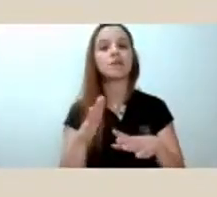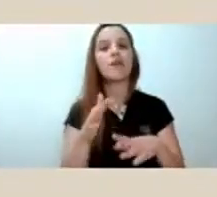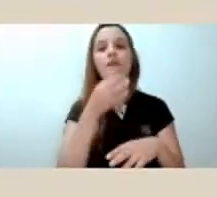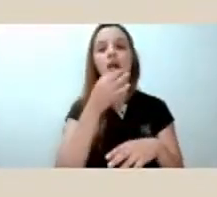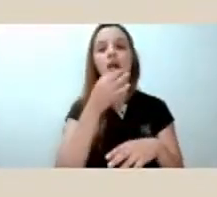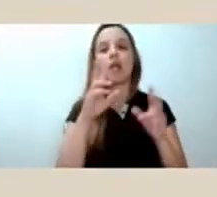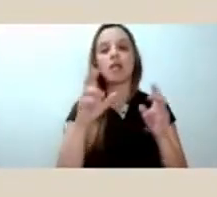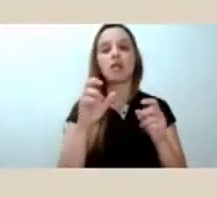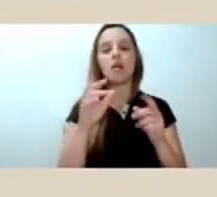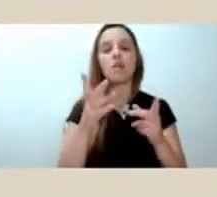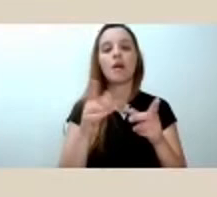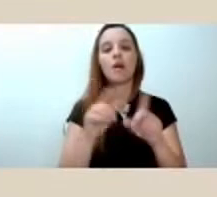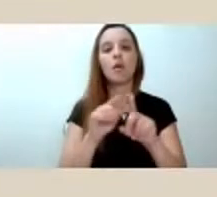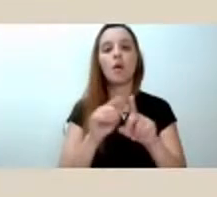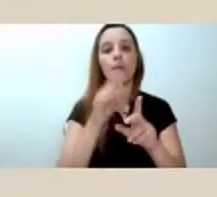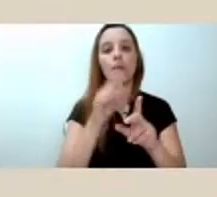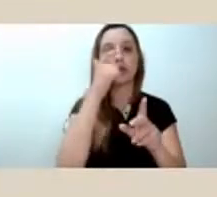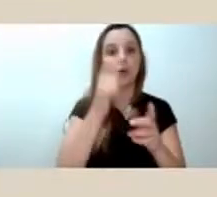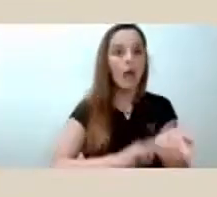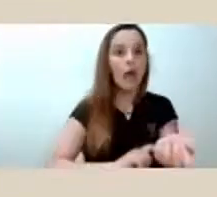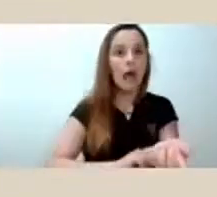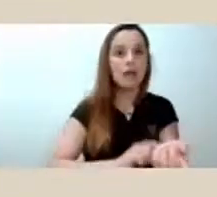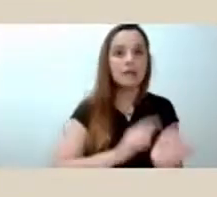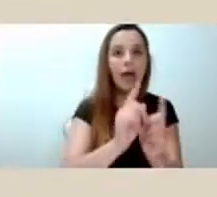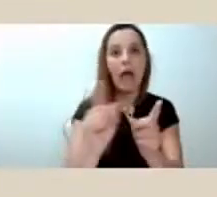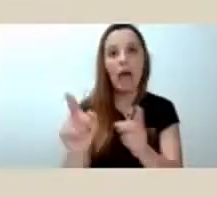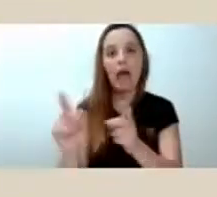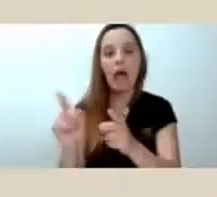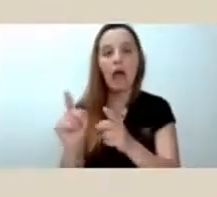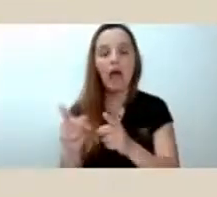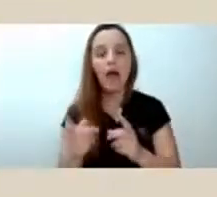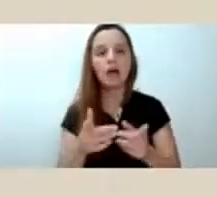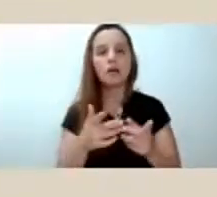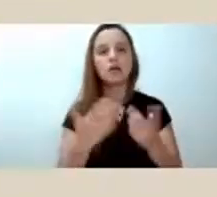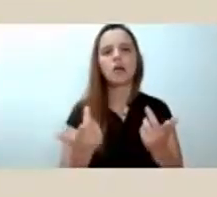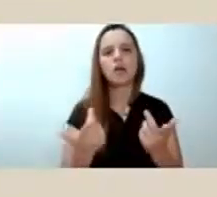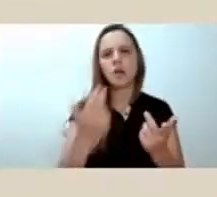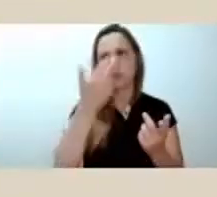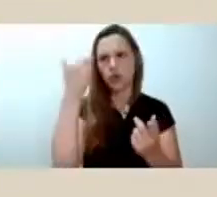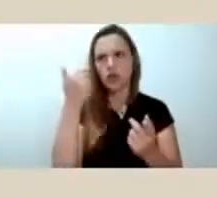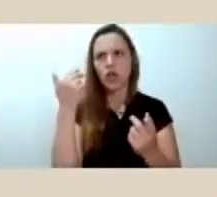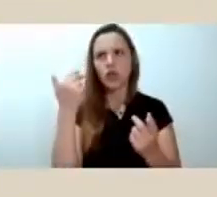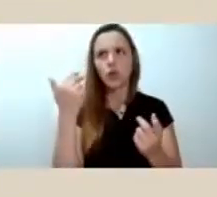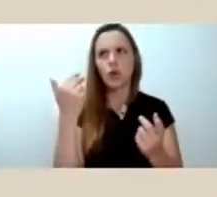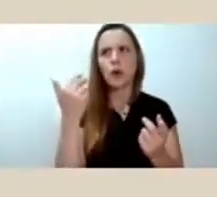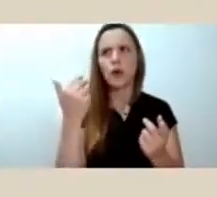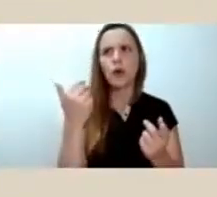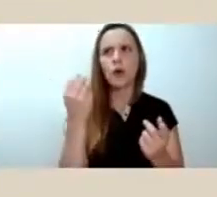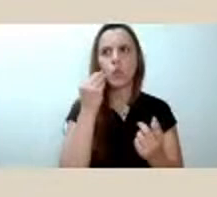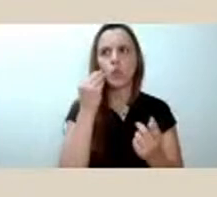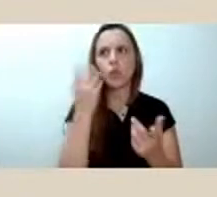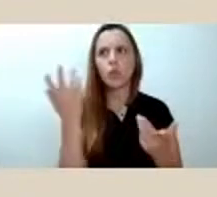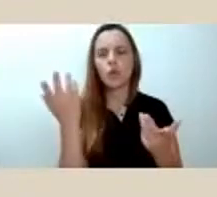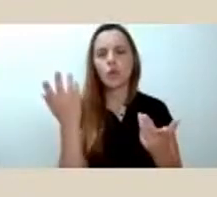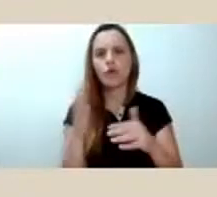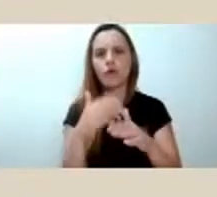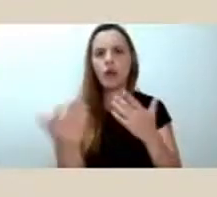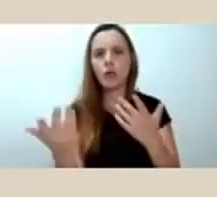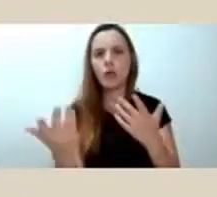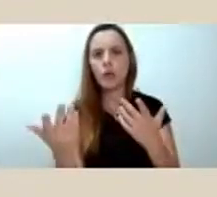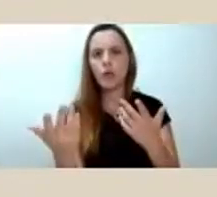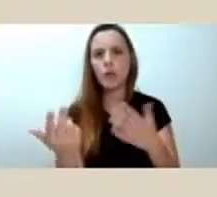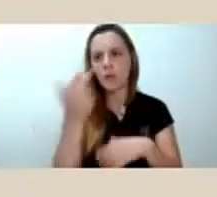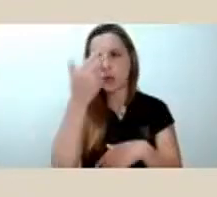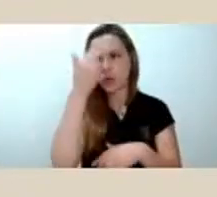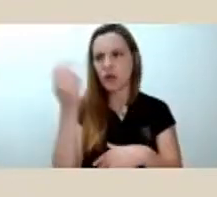dessas pessoas. Okay, so Yolanda is asking how we can talk about this without talking about